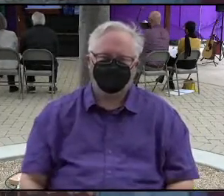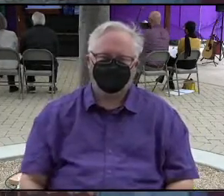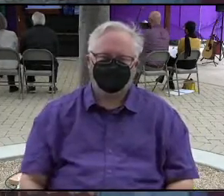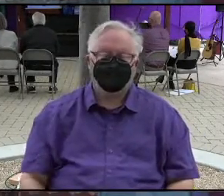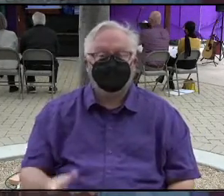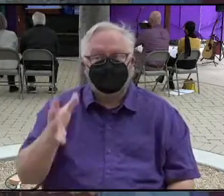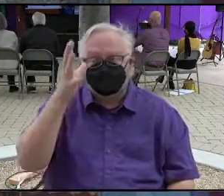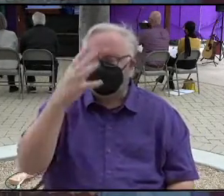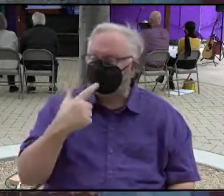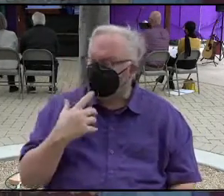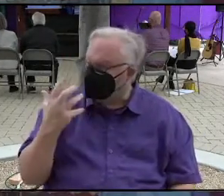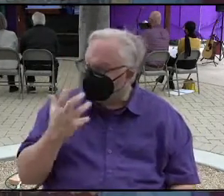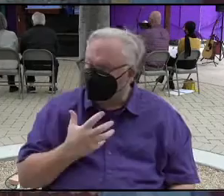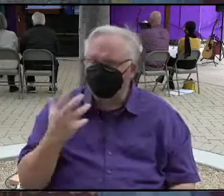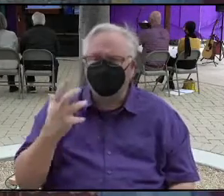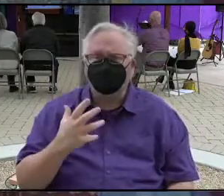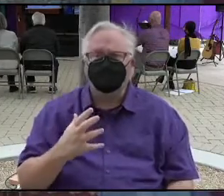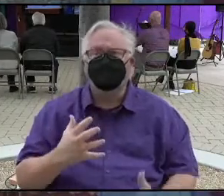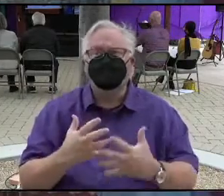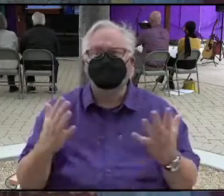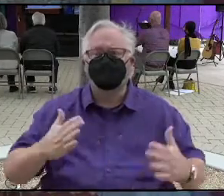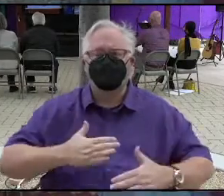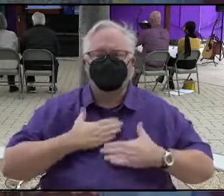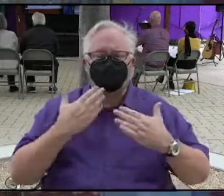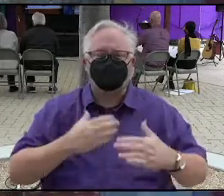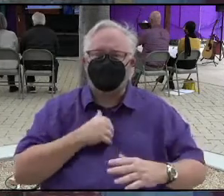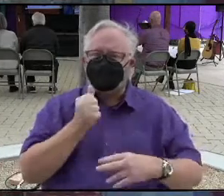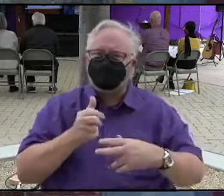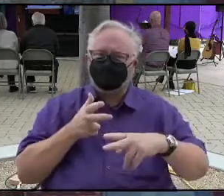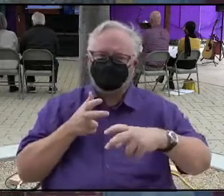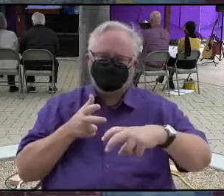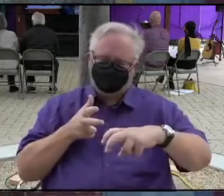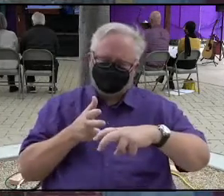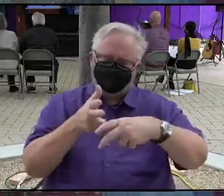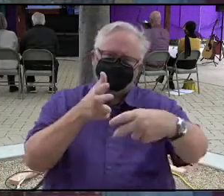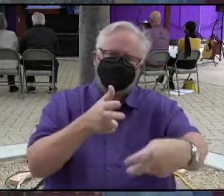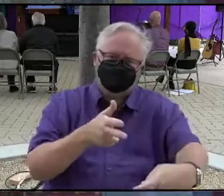Goodness, my dad exclaimed. I'm so glad I didn't hit him.